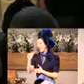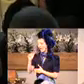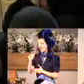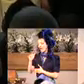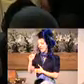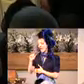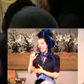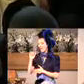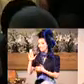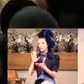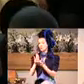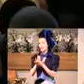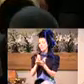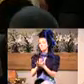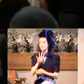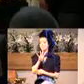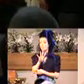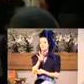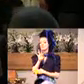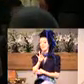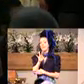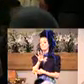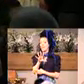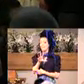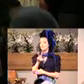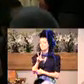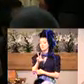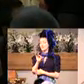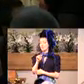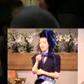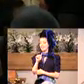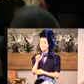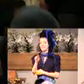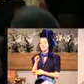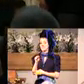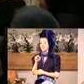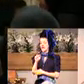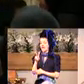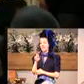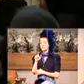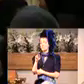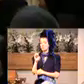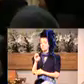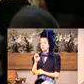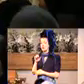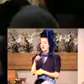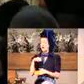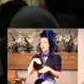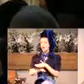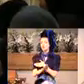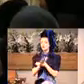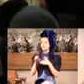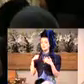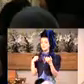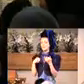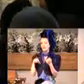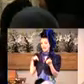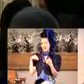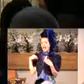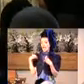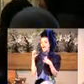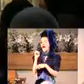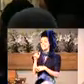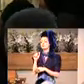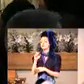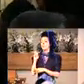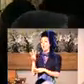their campus at 4953 Franklin Avenue went under contract, and we are now in escrow to sell this building.